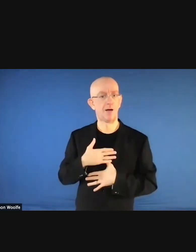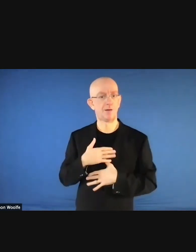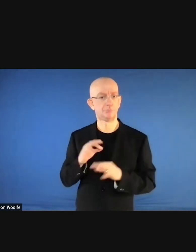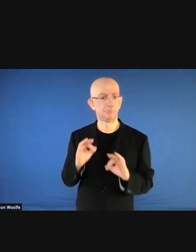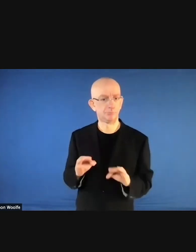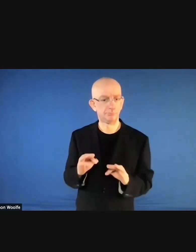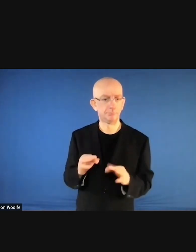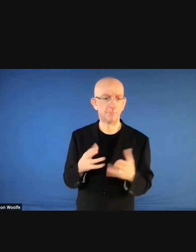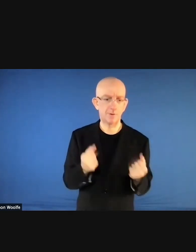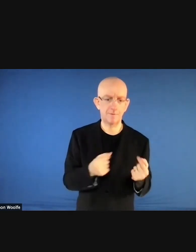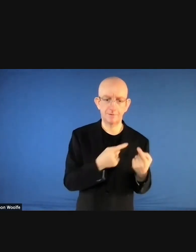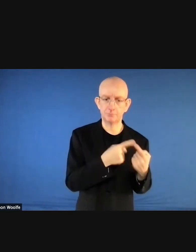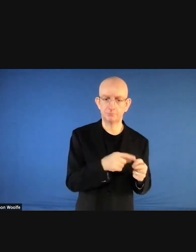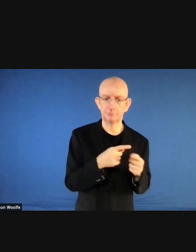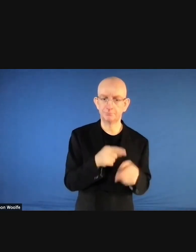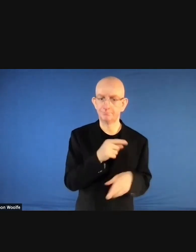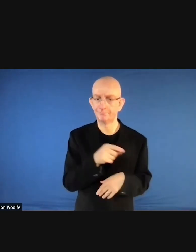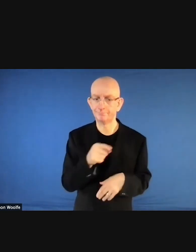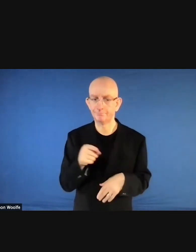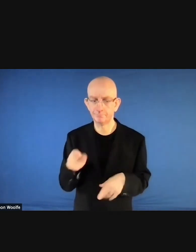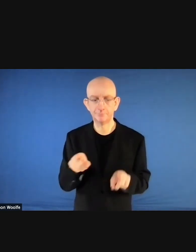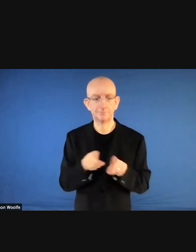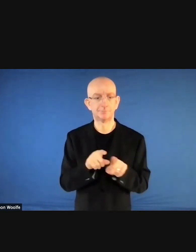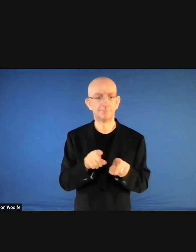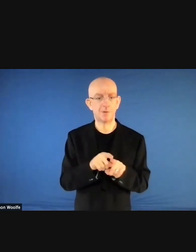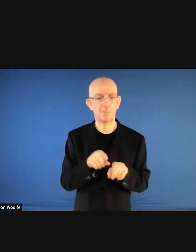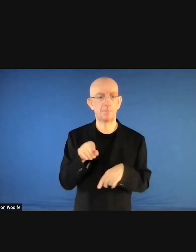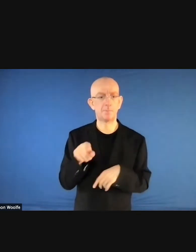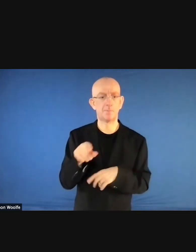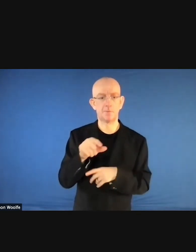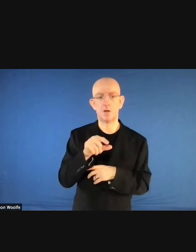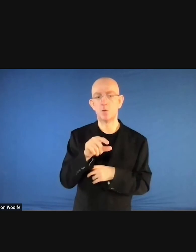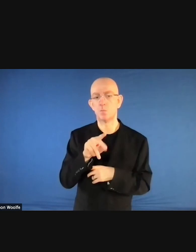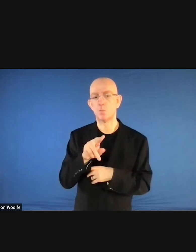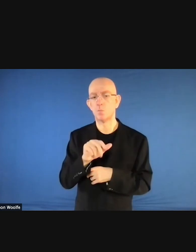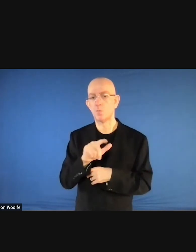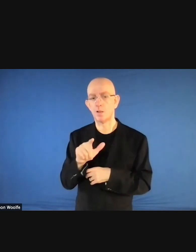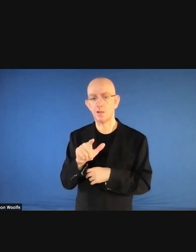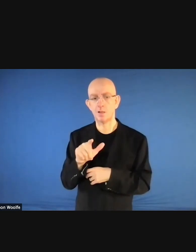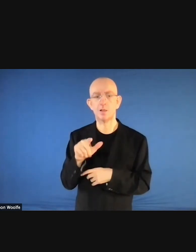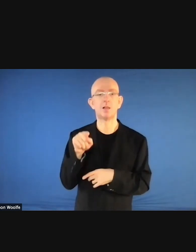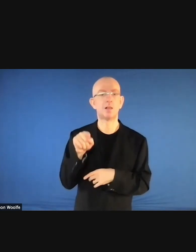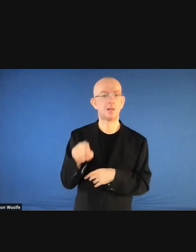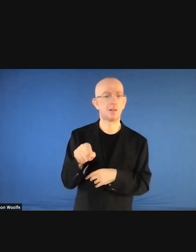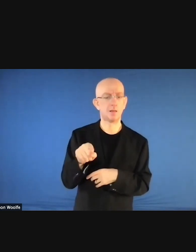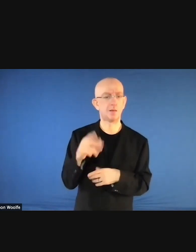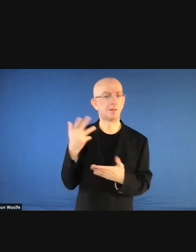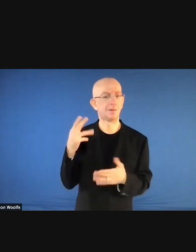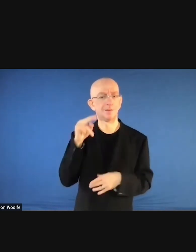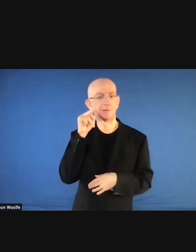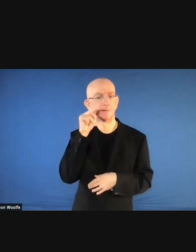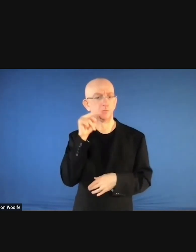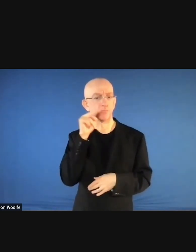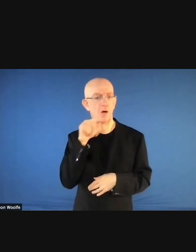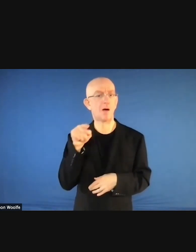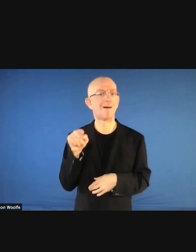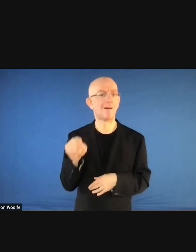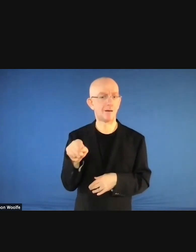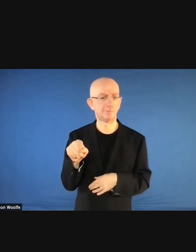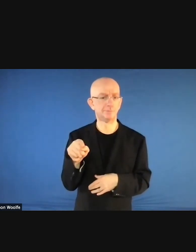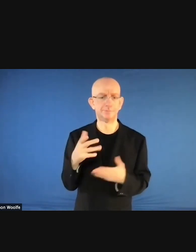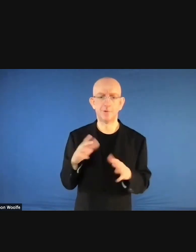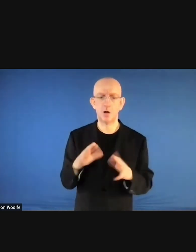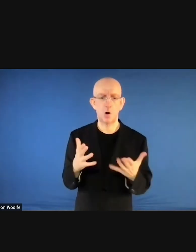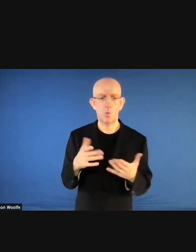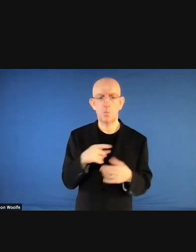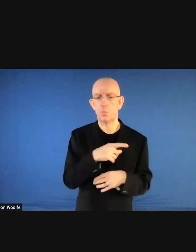forced migration research more participatory and inclusive of the respondents? So this is a theme that all of you have discussed, but I'd like